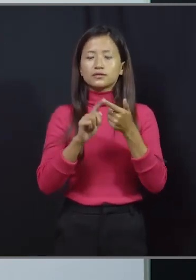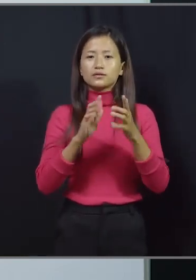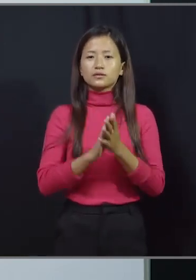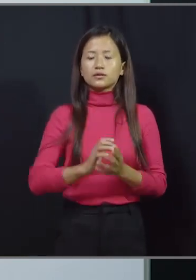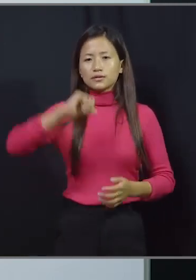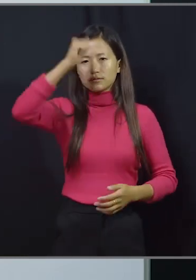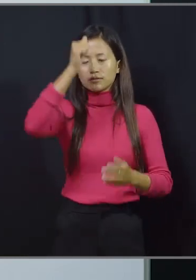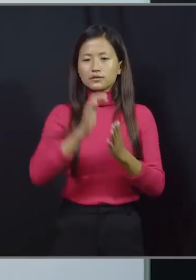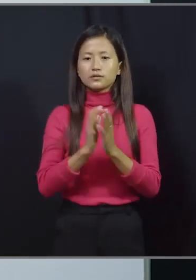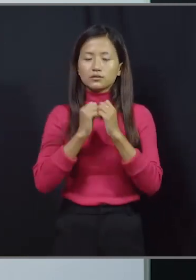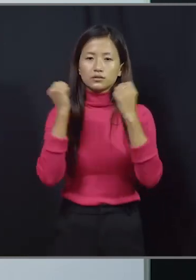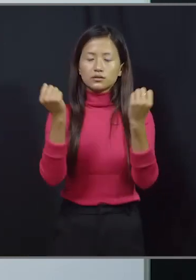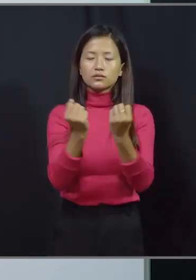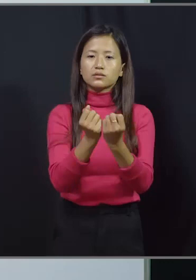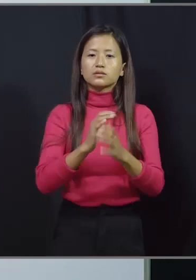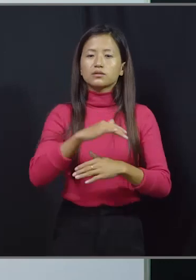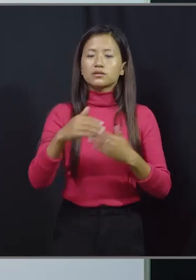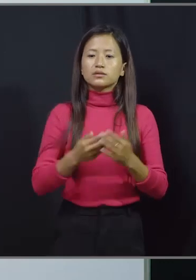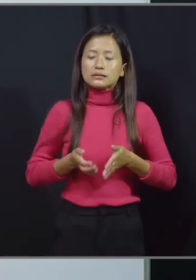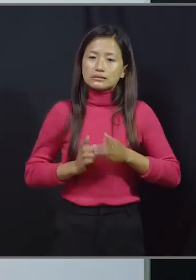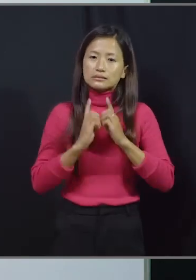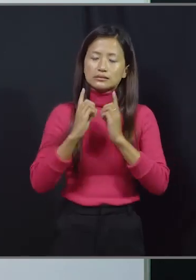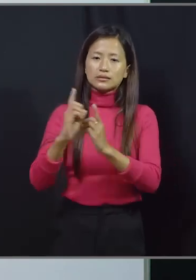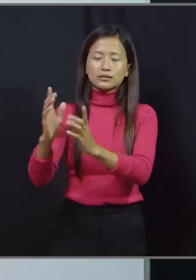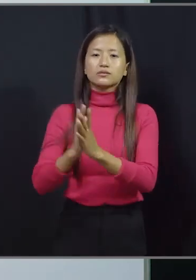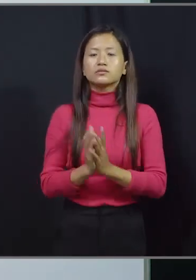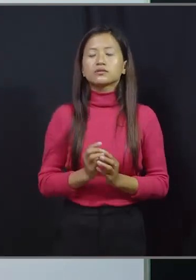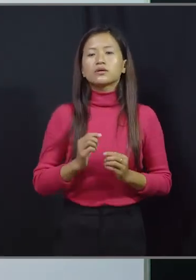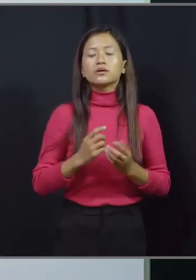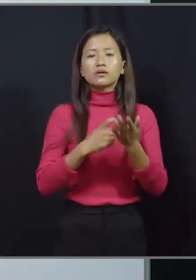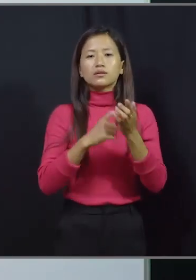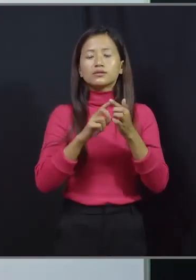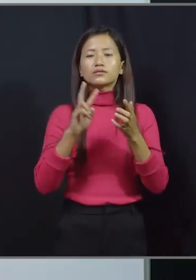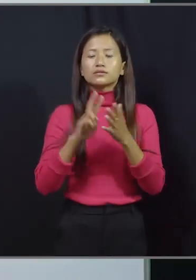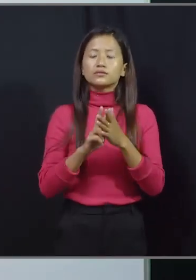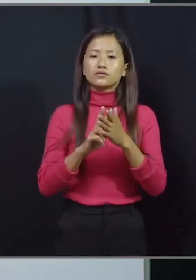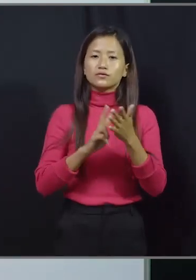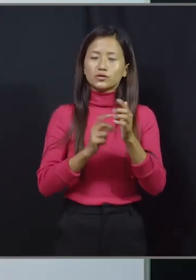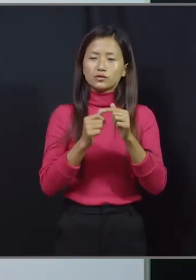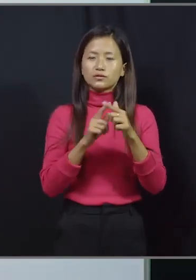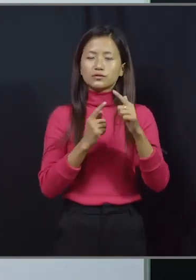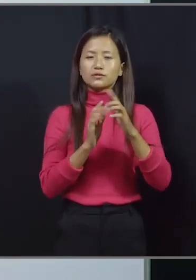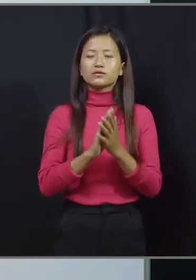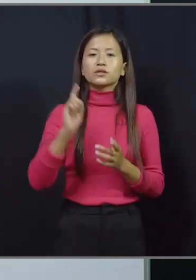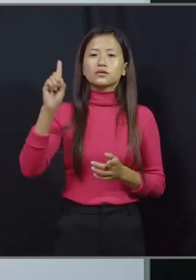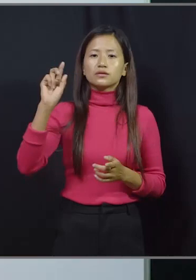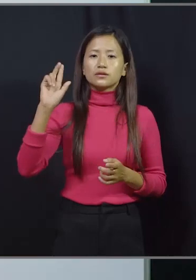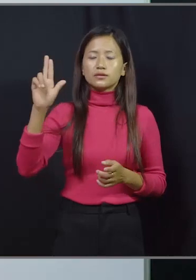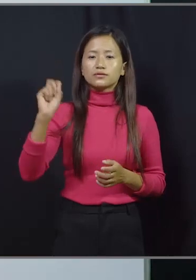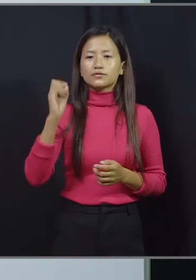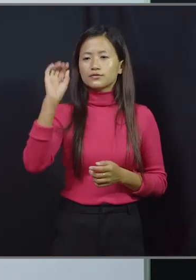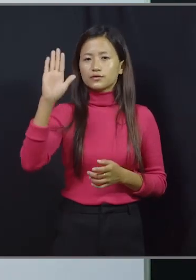doubt. And all this exploitation, it led to the revolt of 1857. That is what we are going to